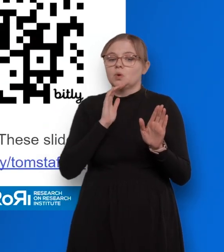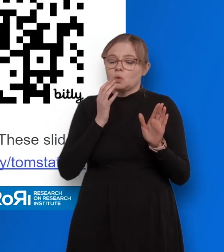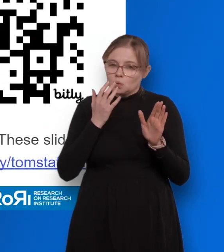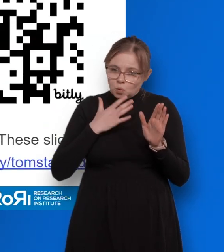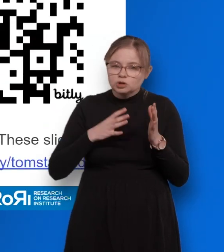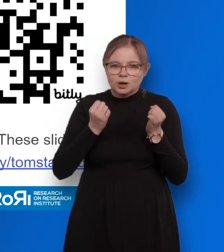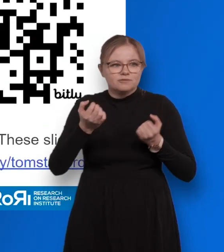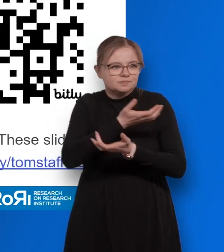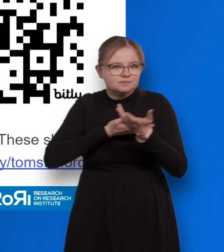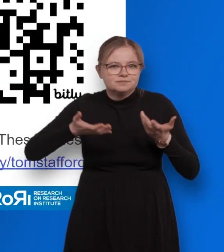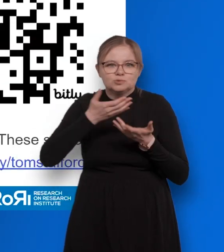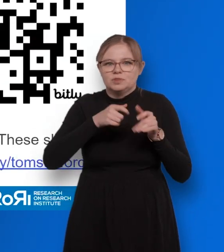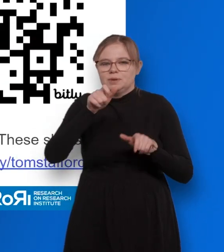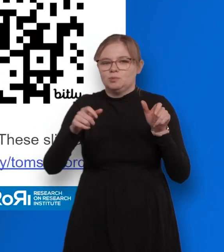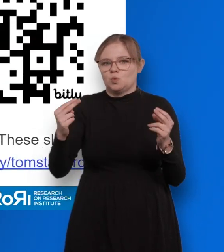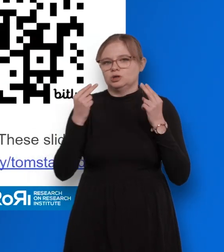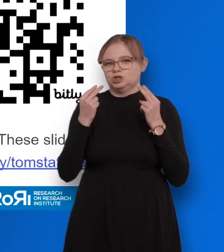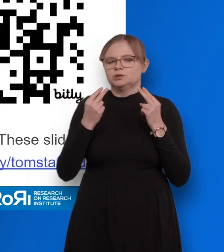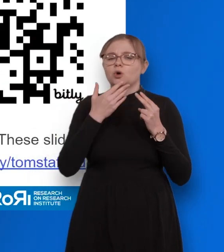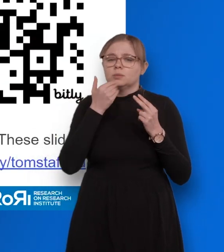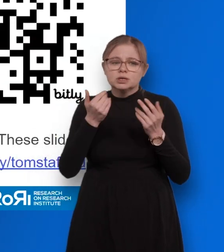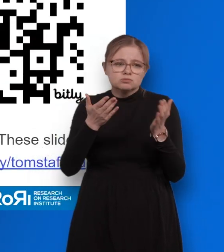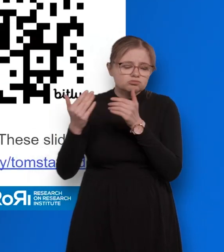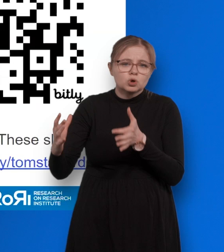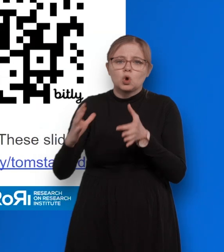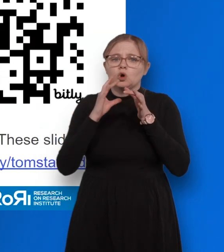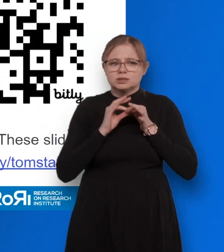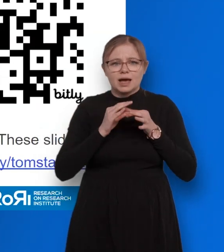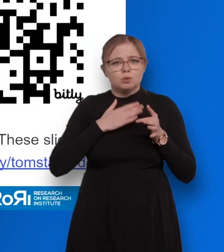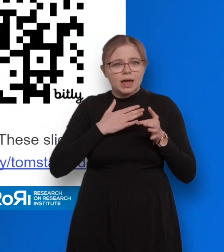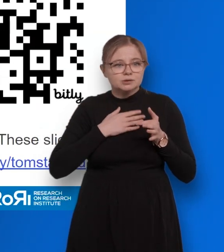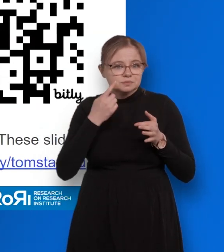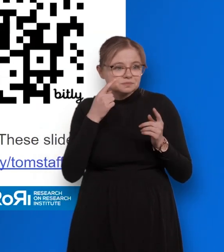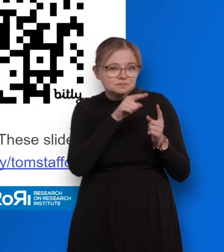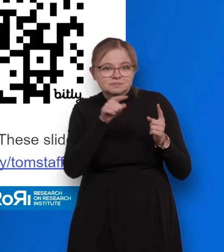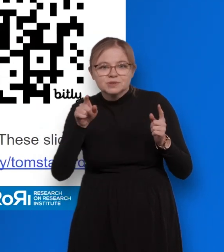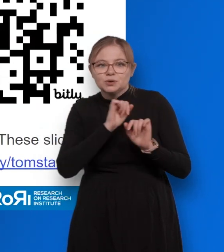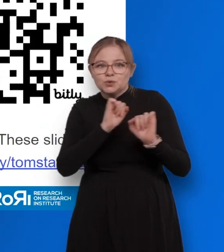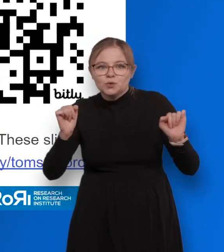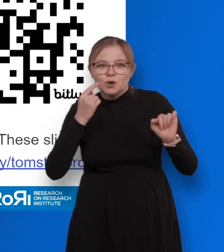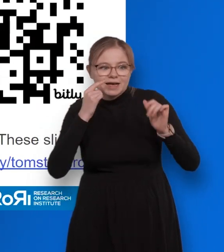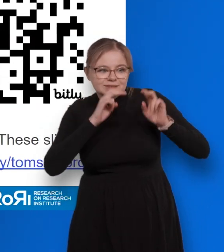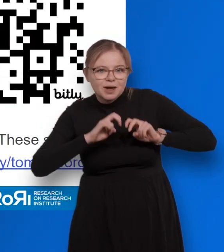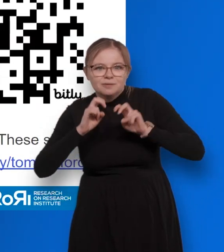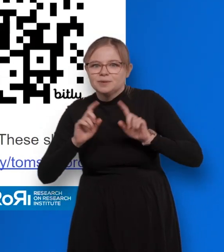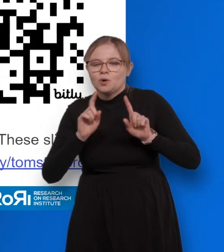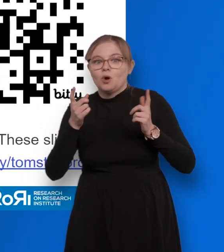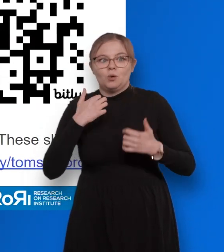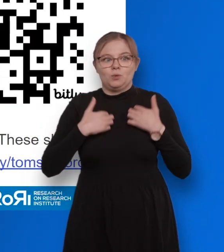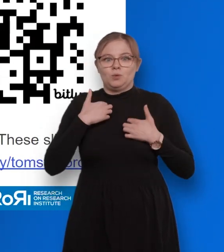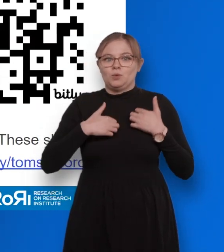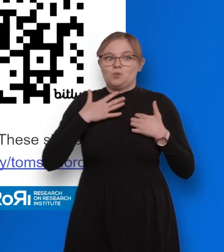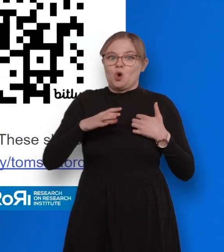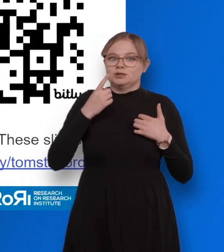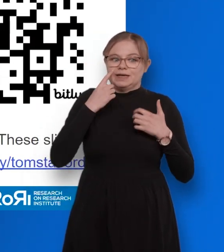have discussion with everyone on the call. So please do get in touch. I'd love to hear about anyone who's doing experiments